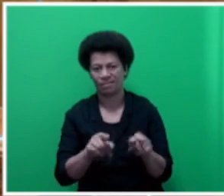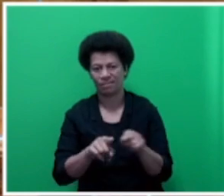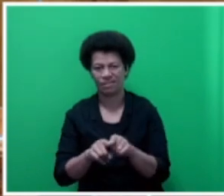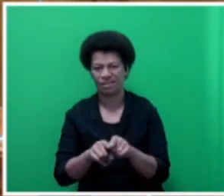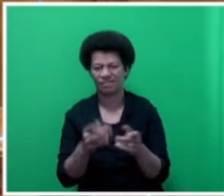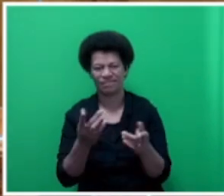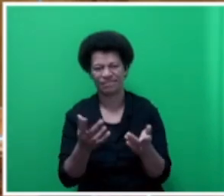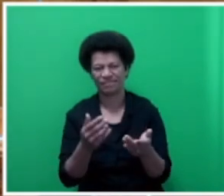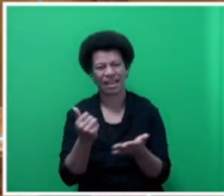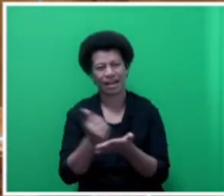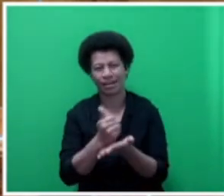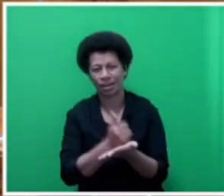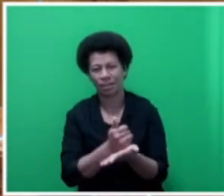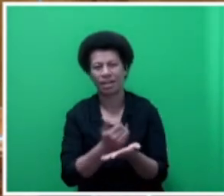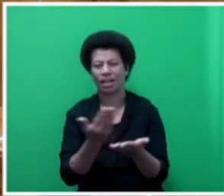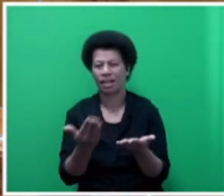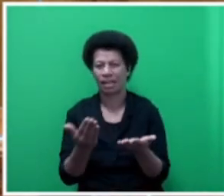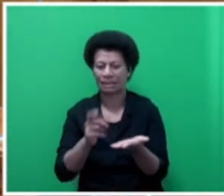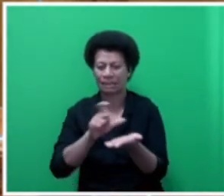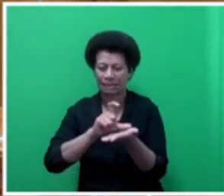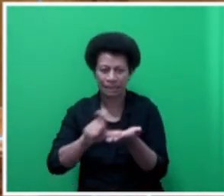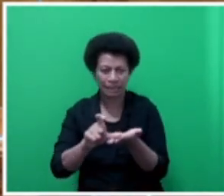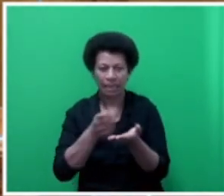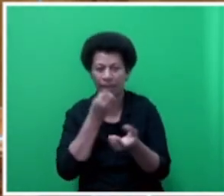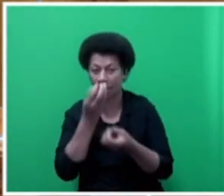and accountability in the management of our public finance,